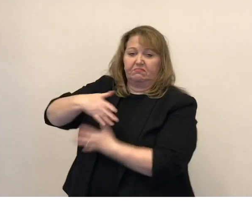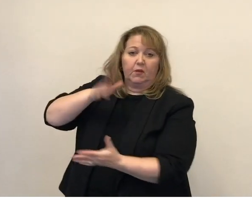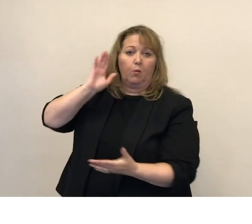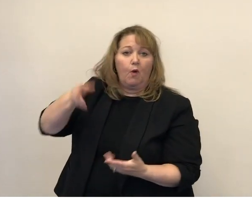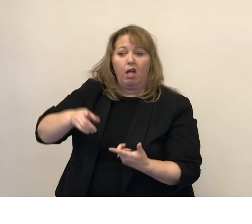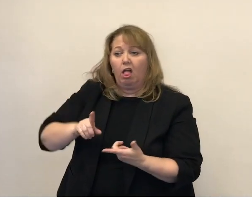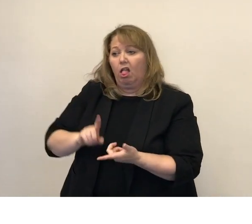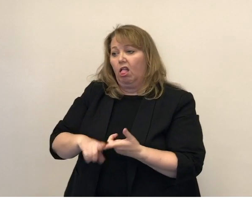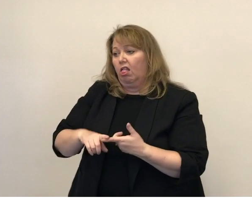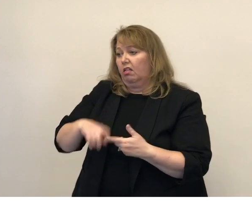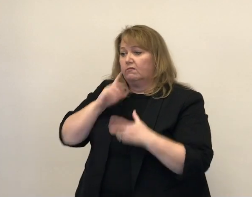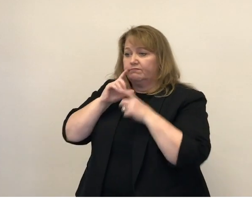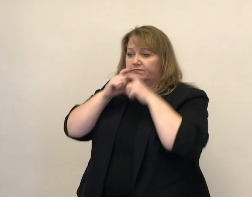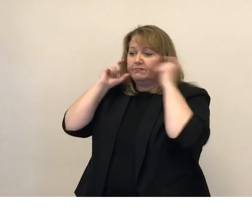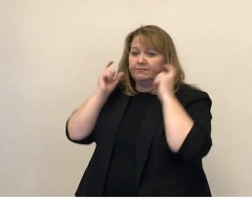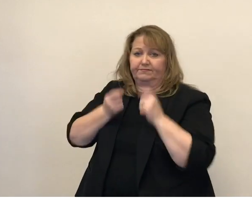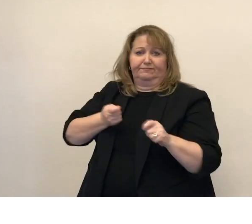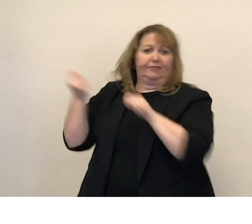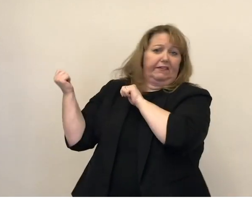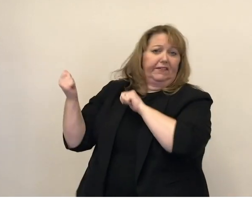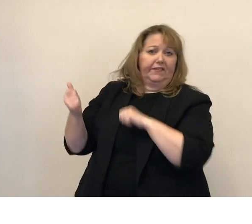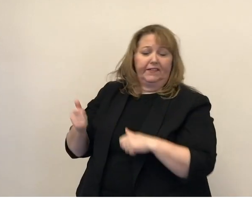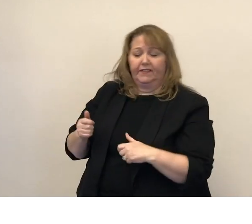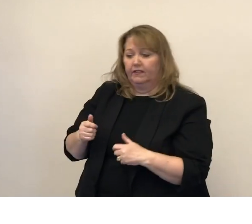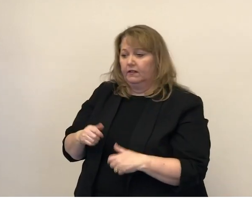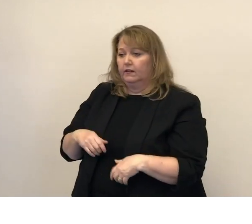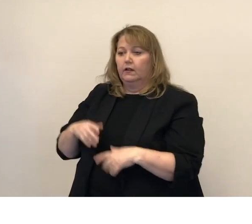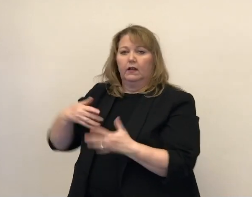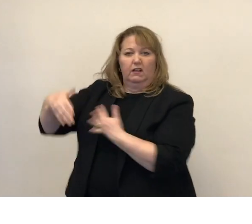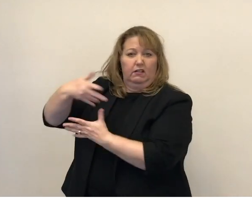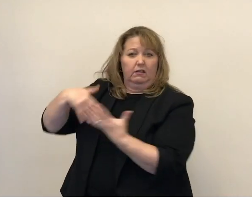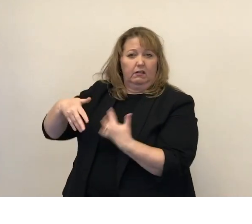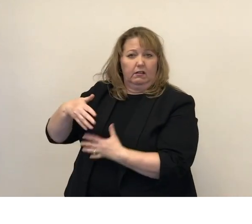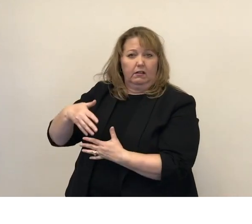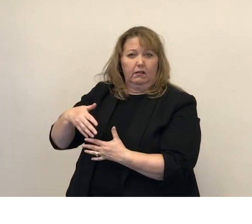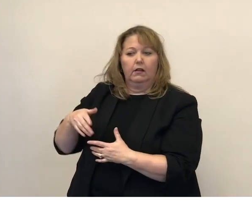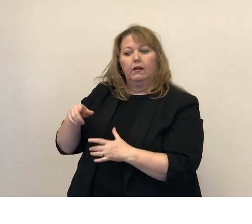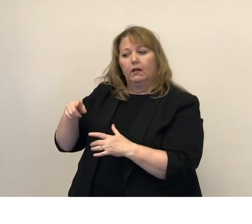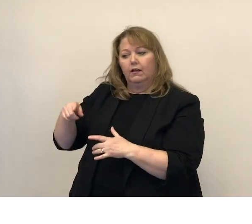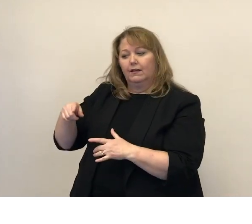they're not gonna listen to me. The vast majority are carrying the weight for everybody else.